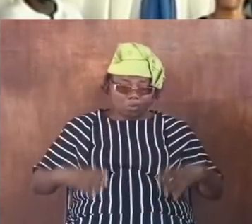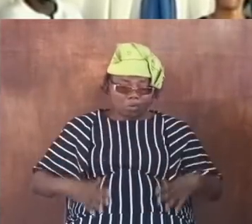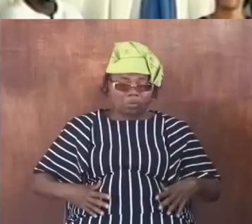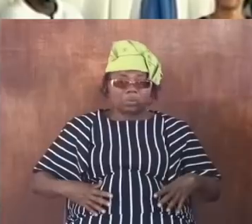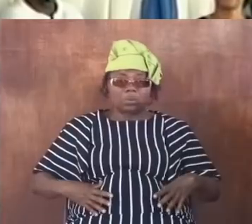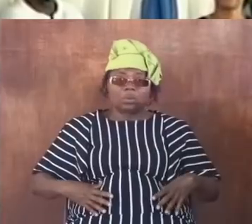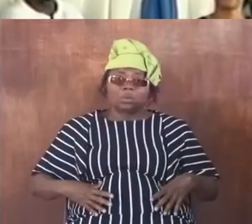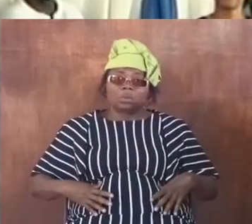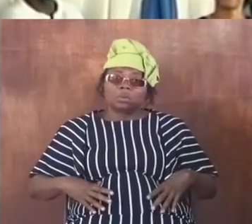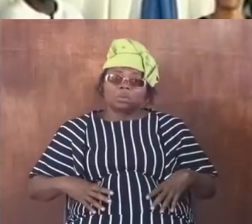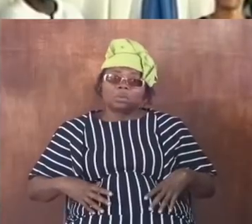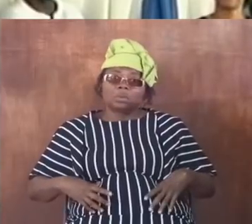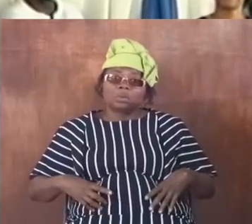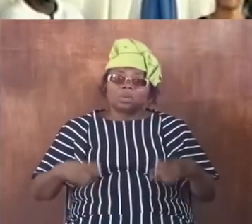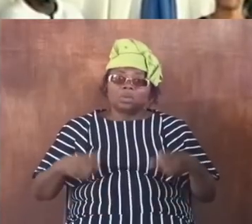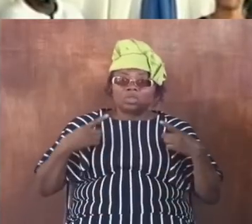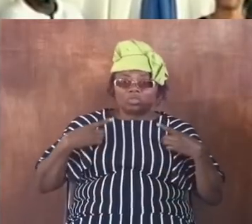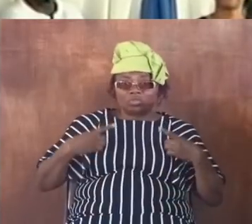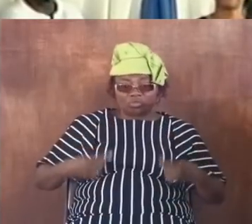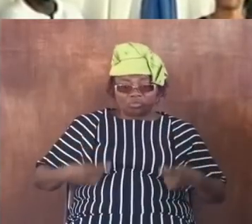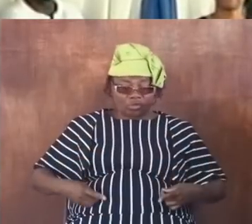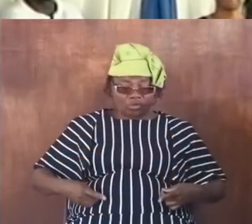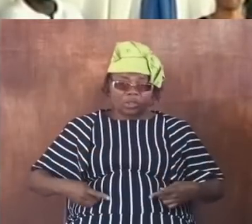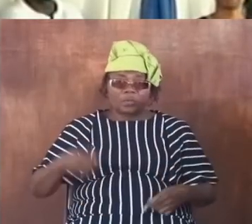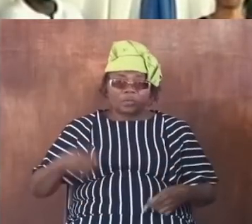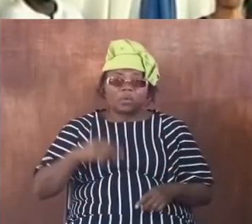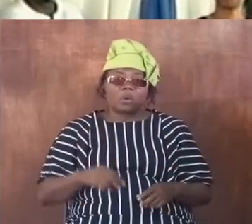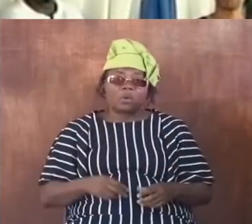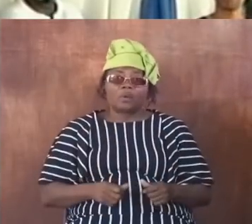dress for your funeral.